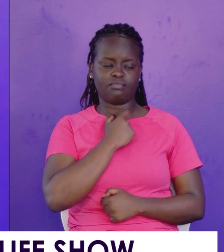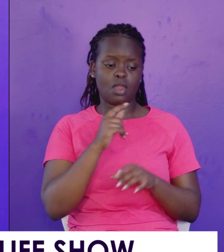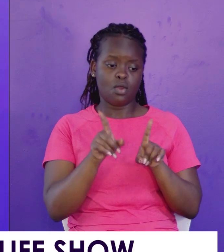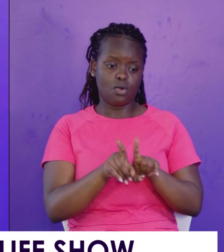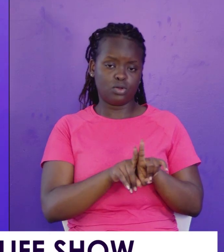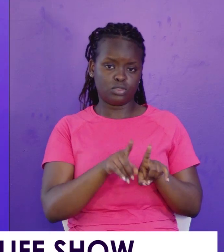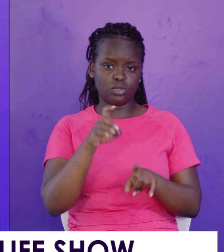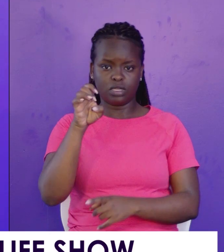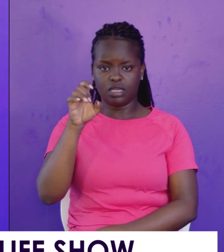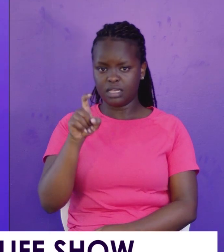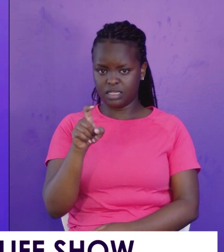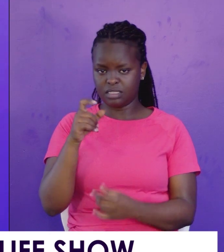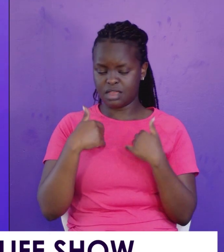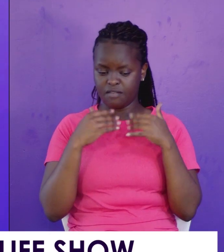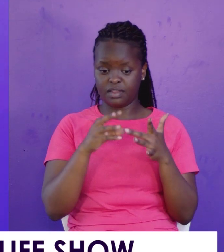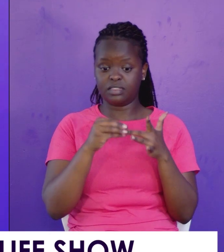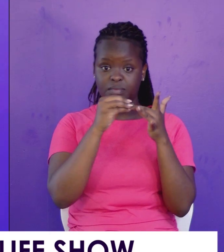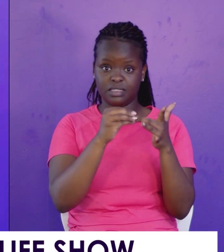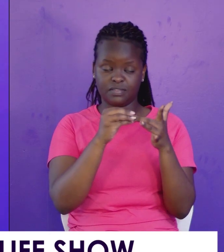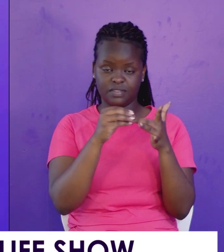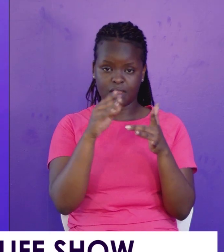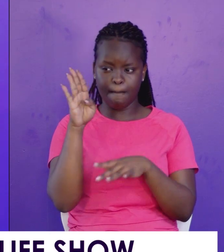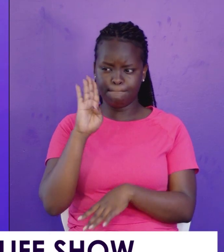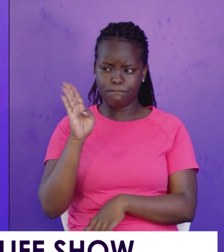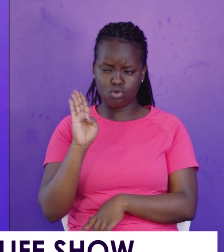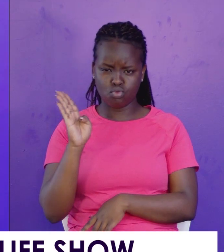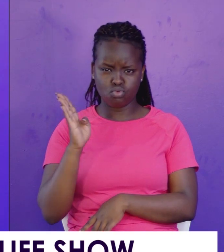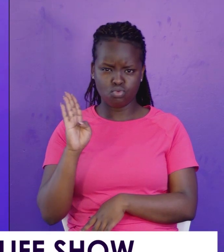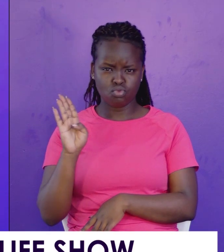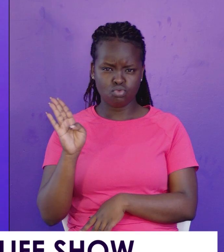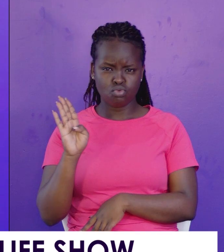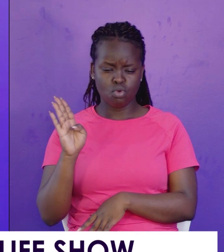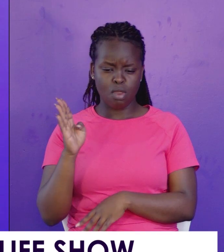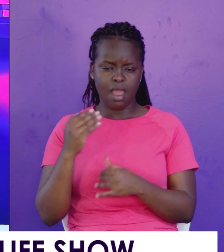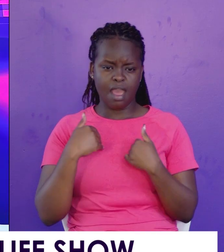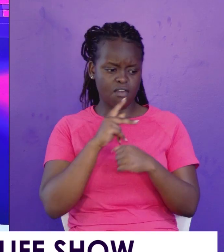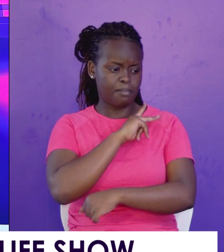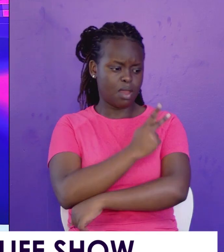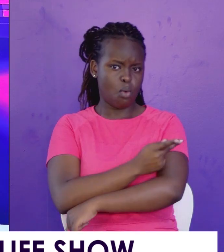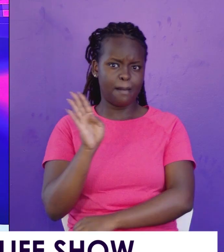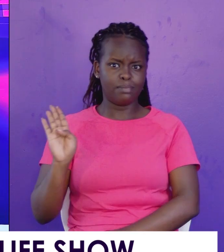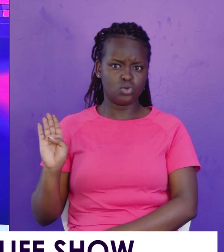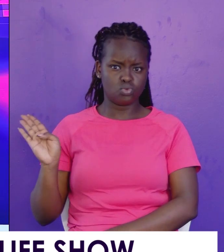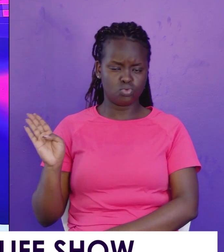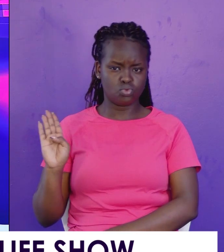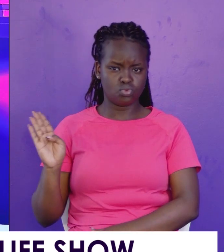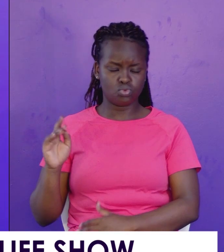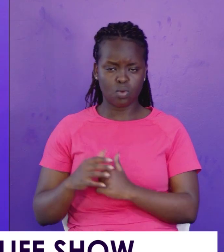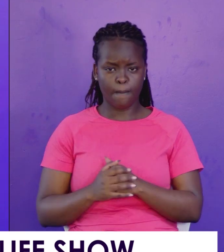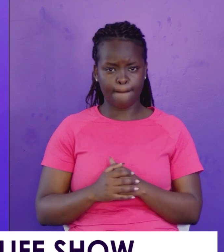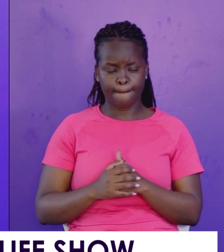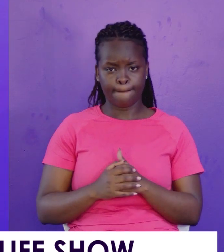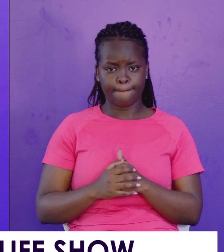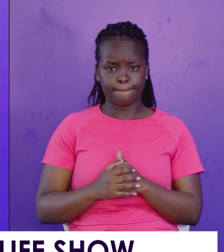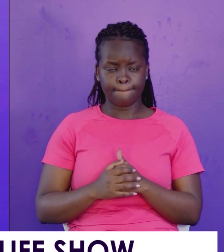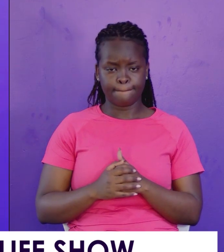executive, they have a specific blue. I don't know if you've seen that. Yeah, there's a power blue, there's a power black blue. Yes. That kind of stuff. Yes, and